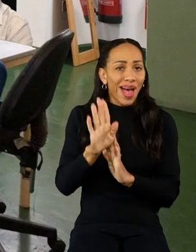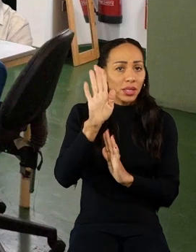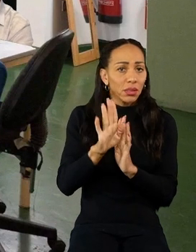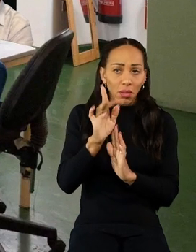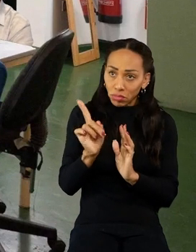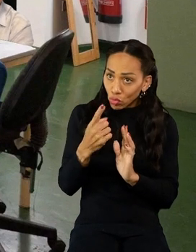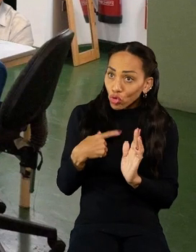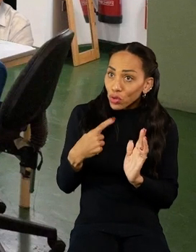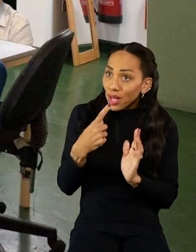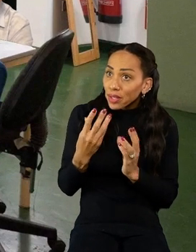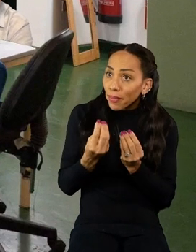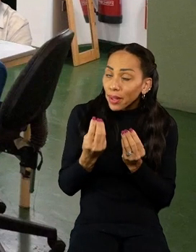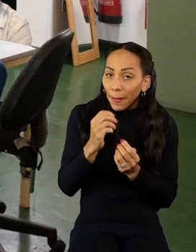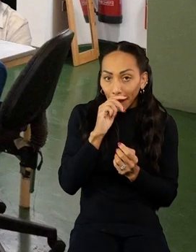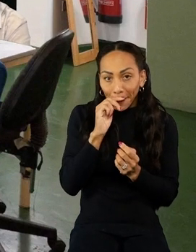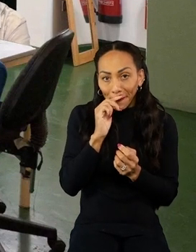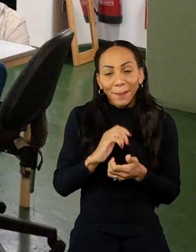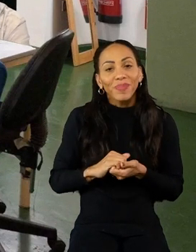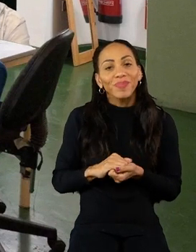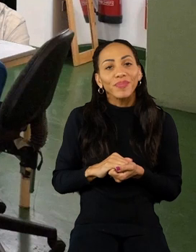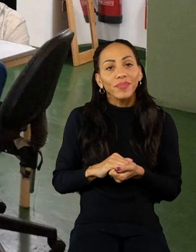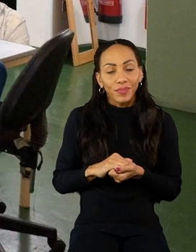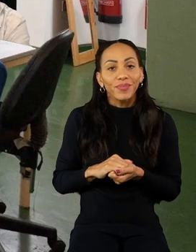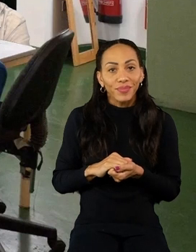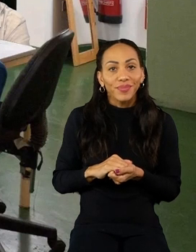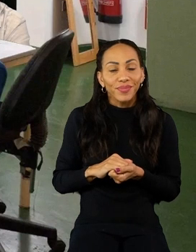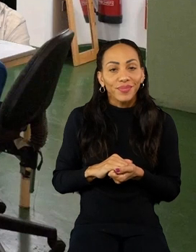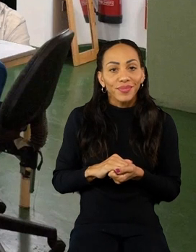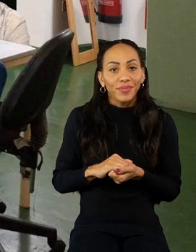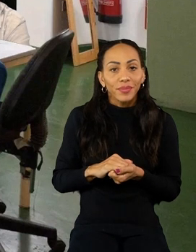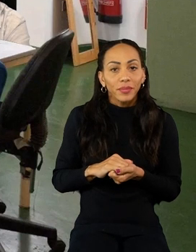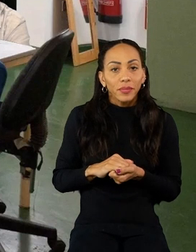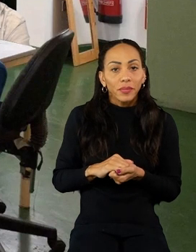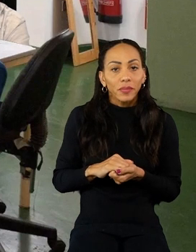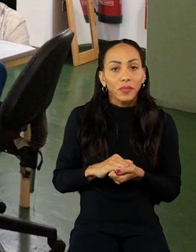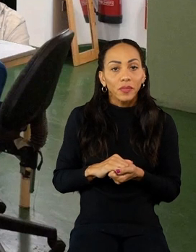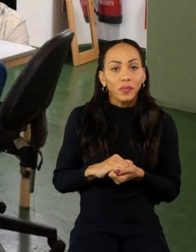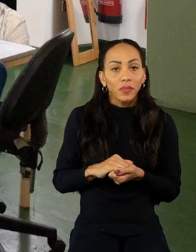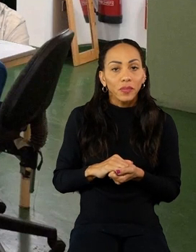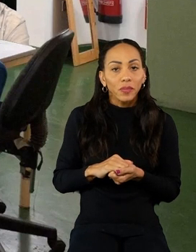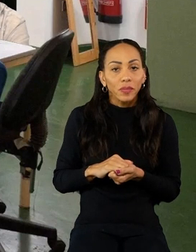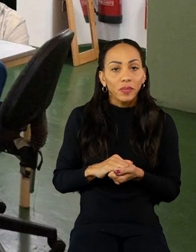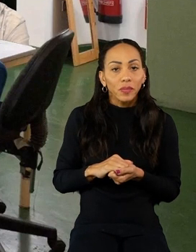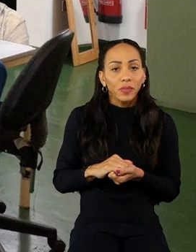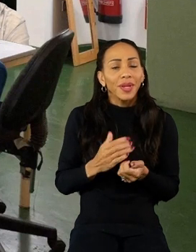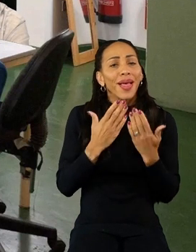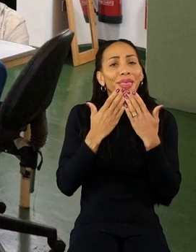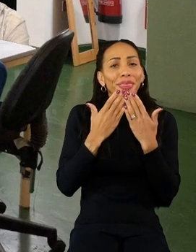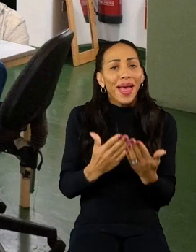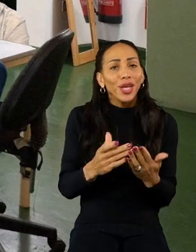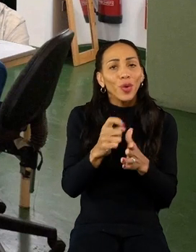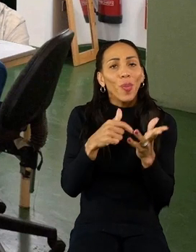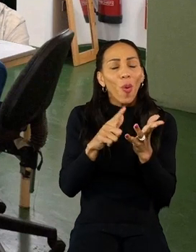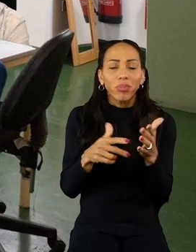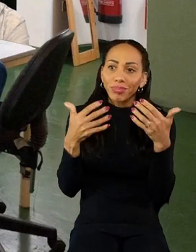So let's go for it. Sagar, you got your hand up. Were you going to say something? You want to say something?